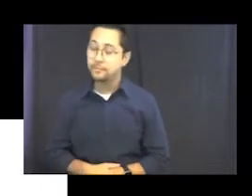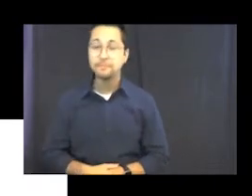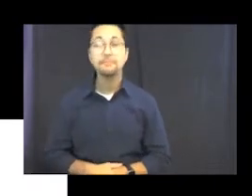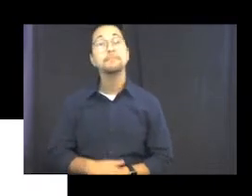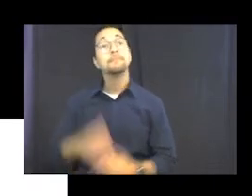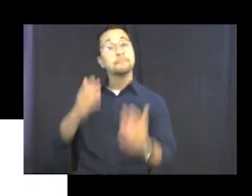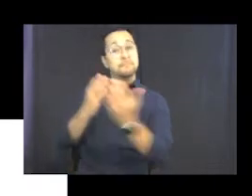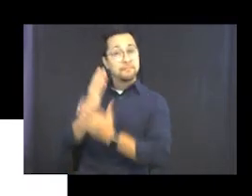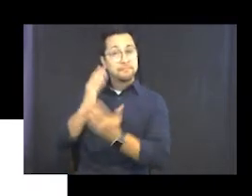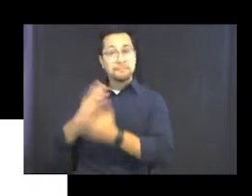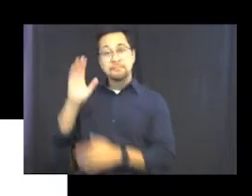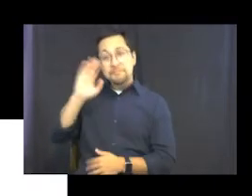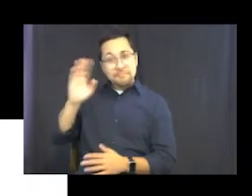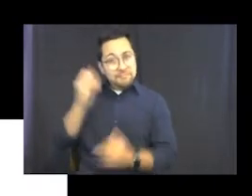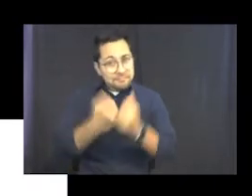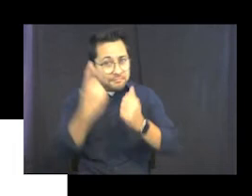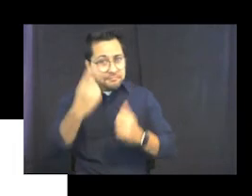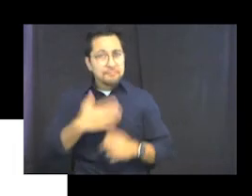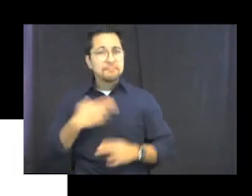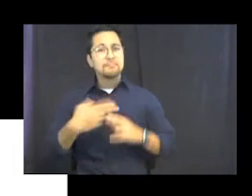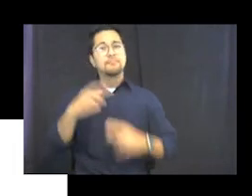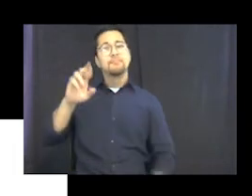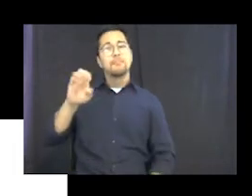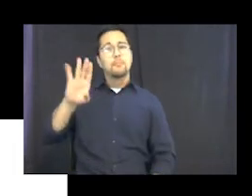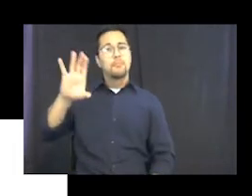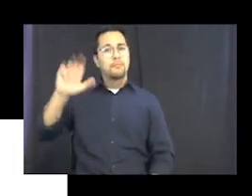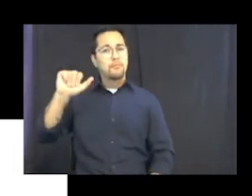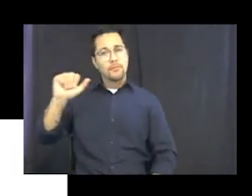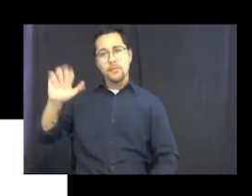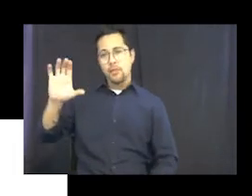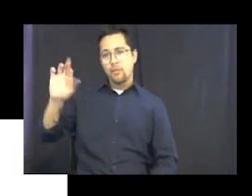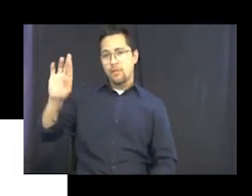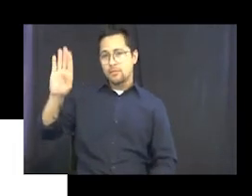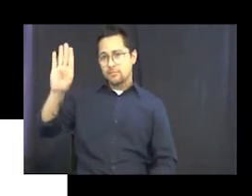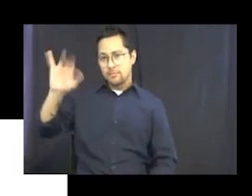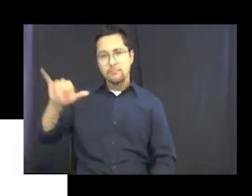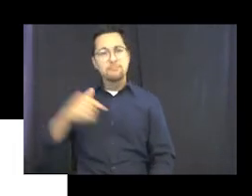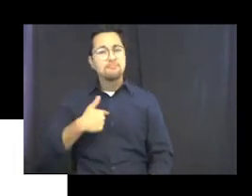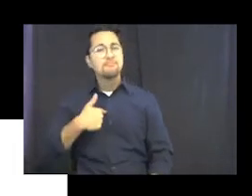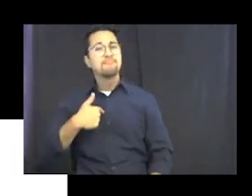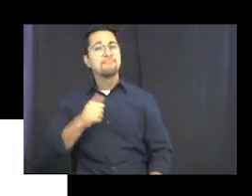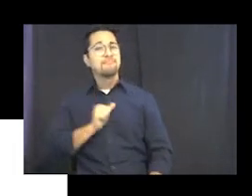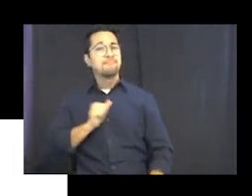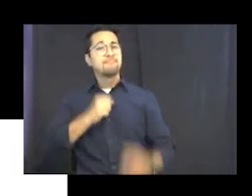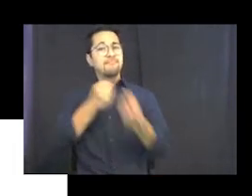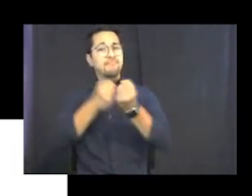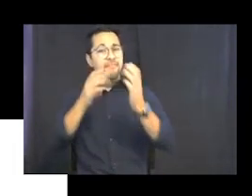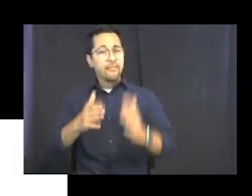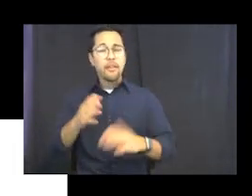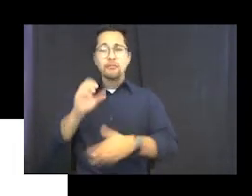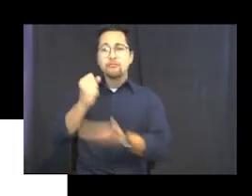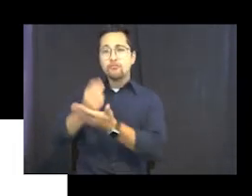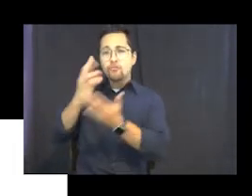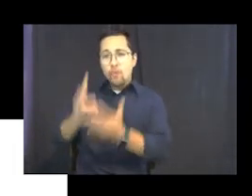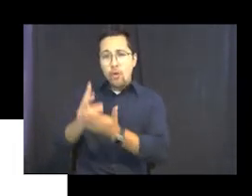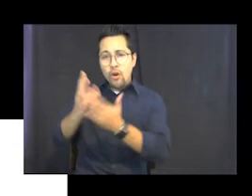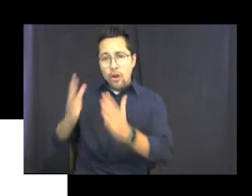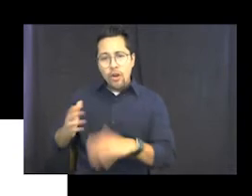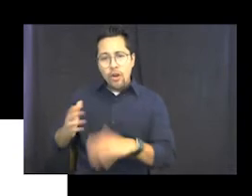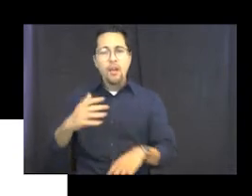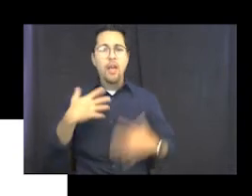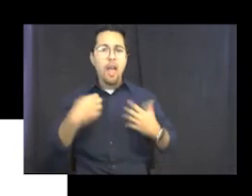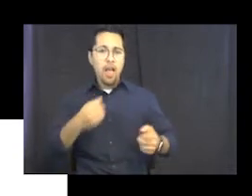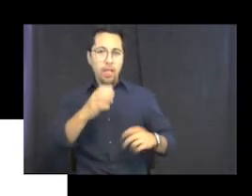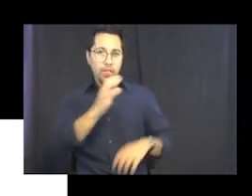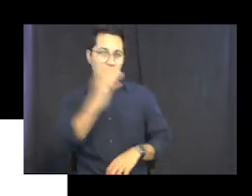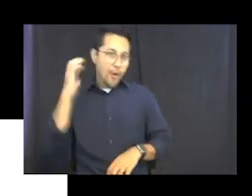All right, so hello everyone. My name is Rebecca Crosby, and I am a self advocate, a social worker, and a health coach in